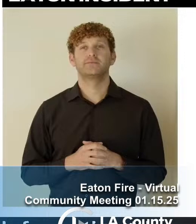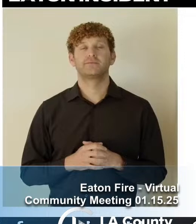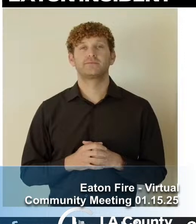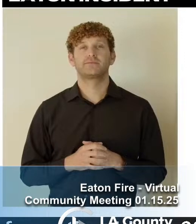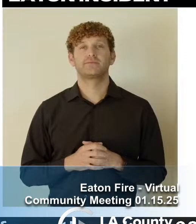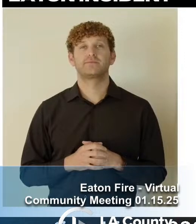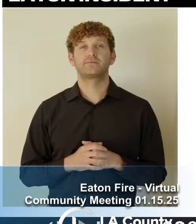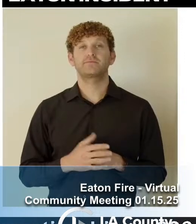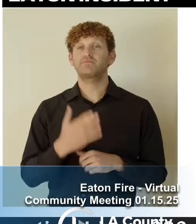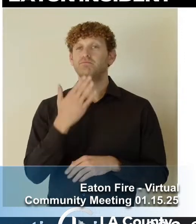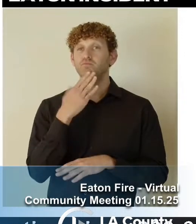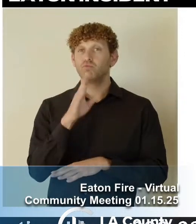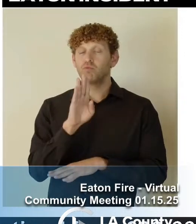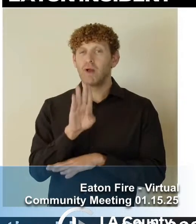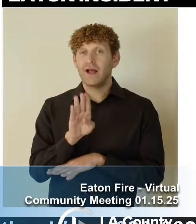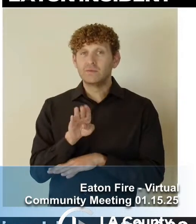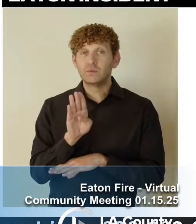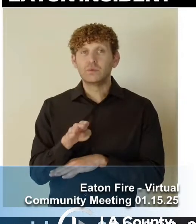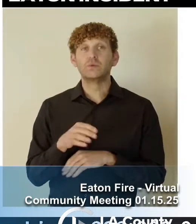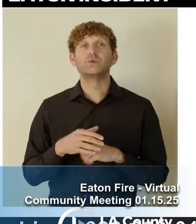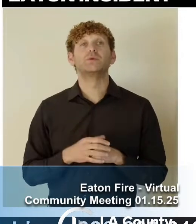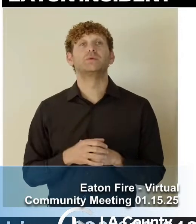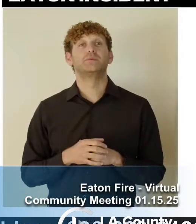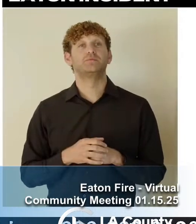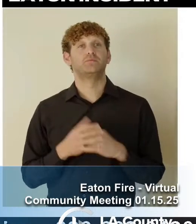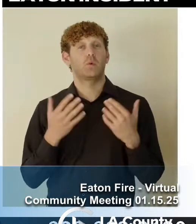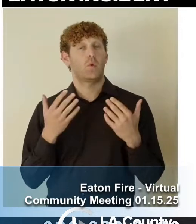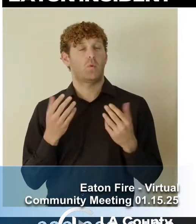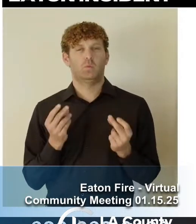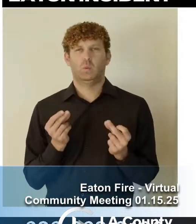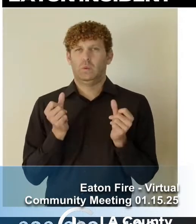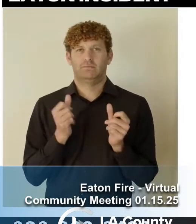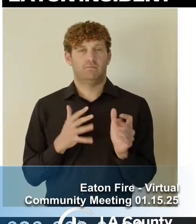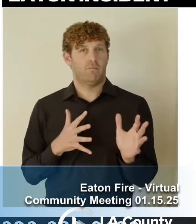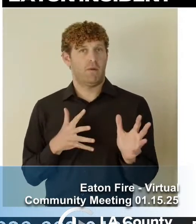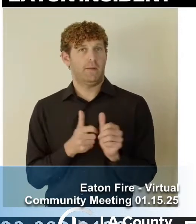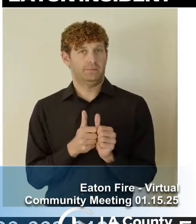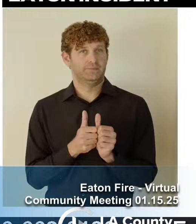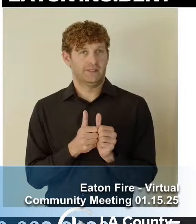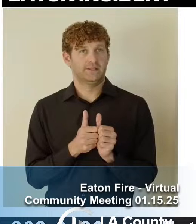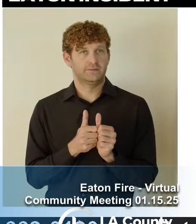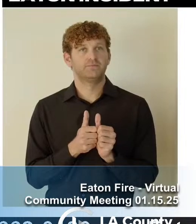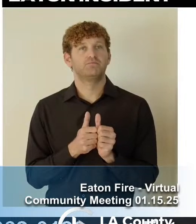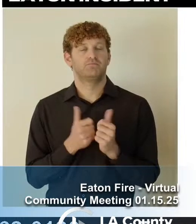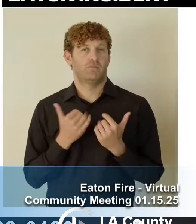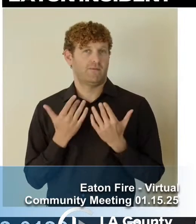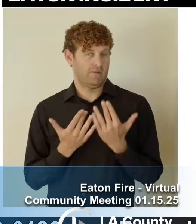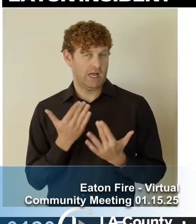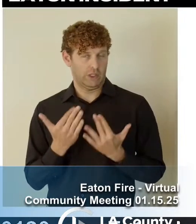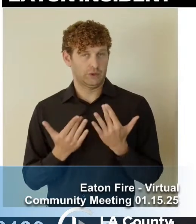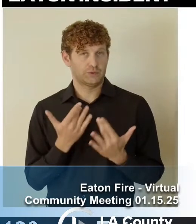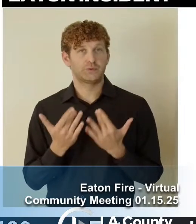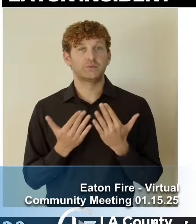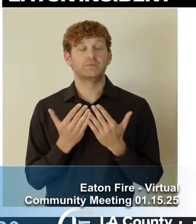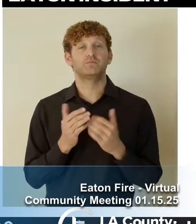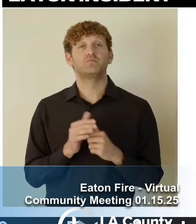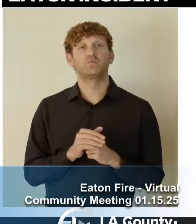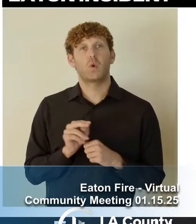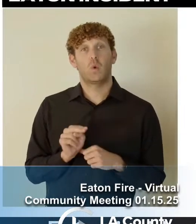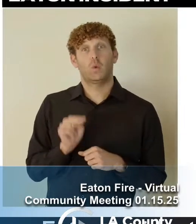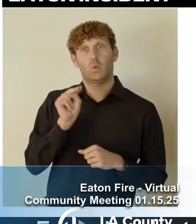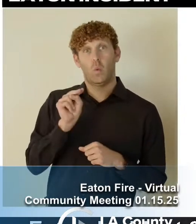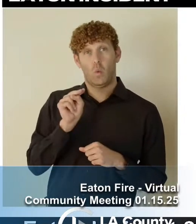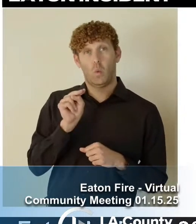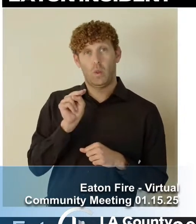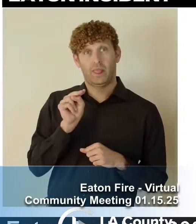All right, good afternoon. I'll go ahead and give you a quick update on the fire. Up around the north side of the fire, everything continued to